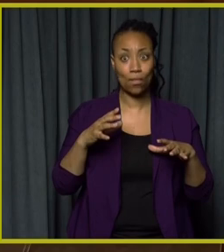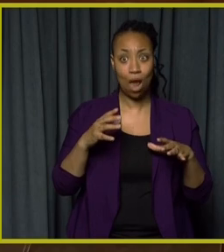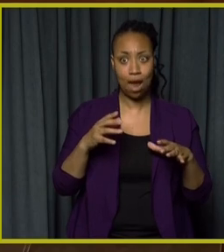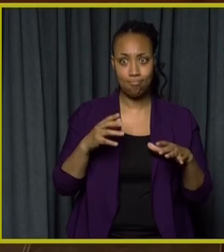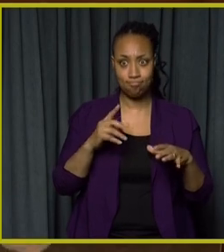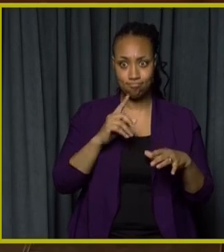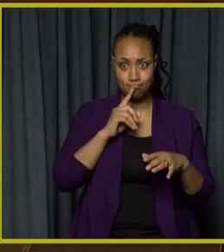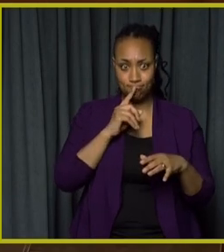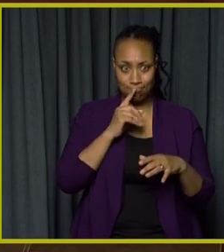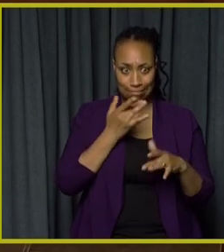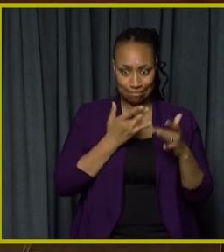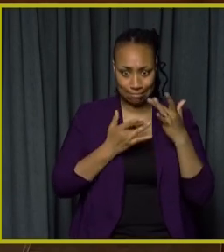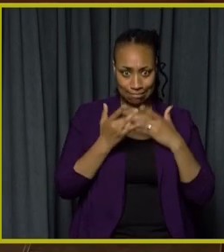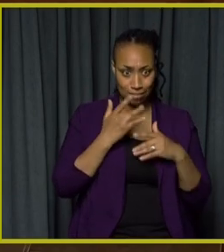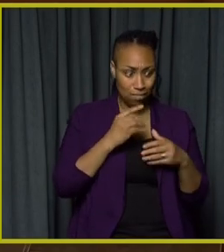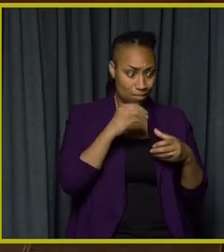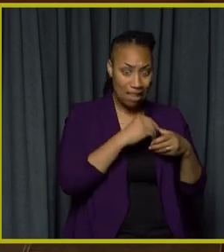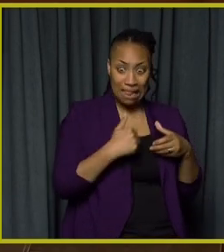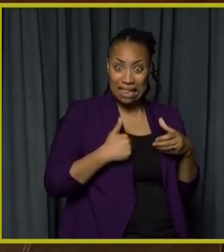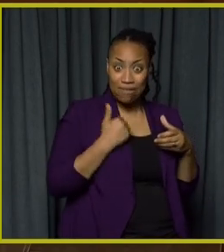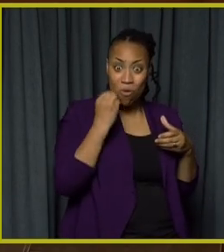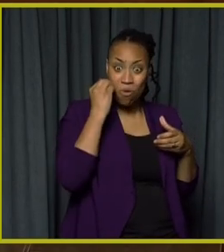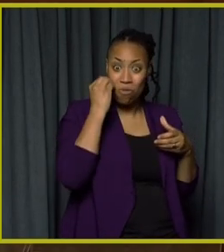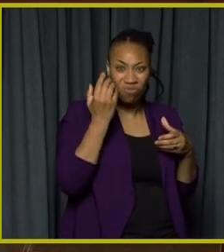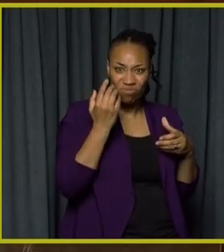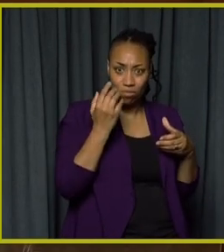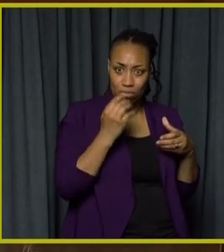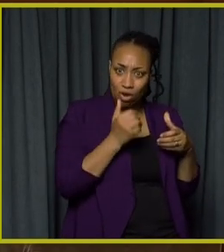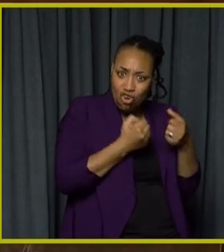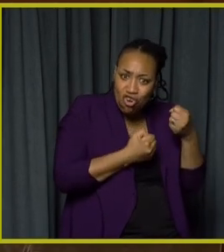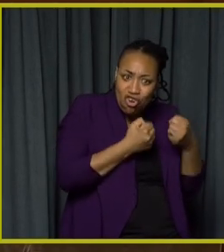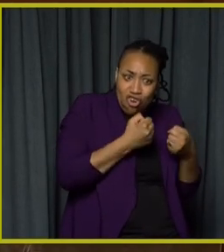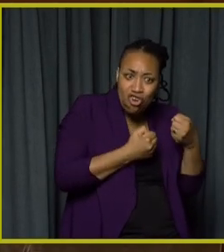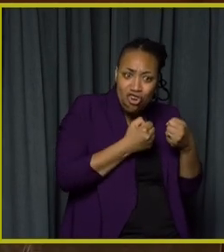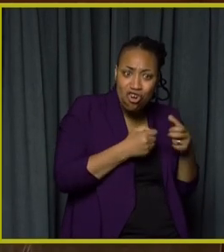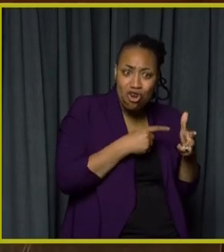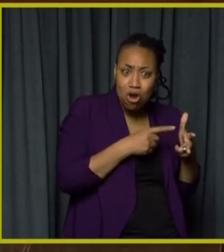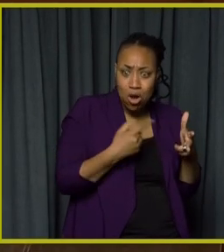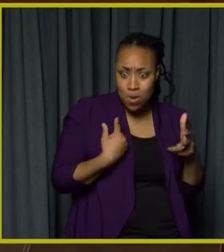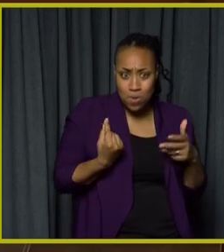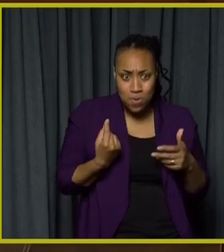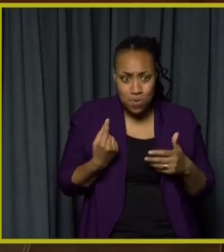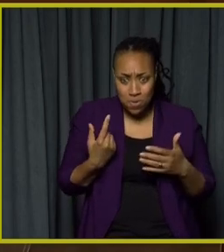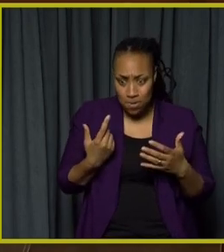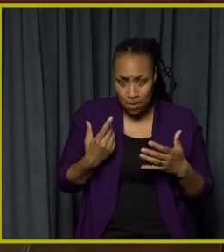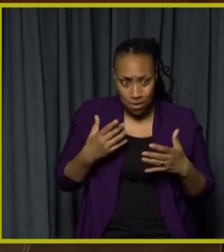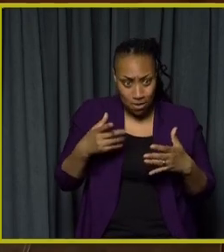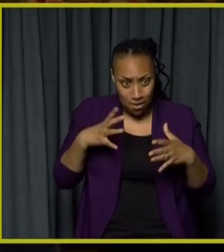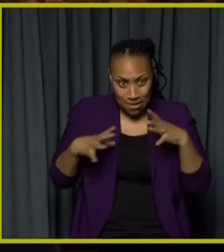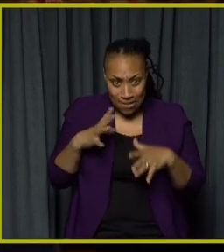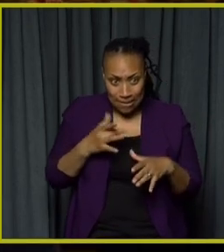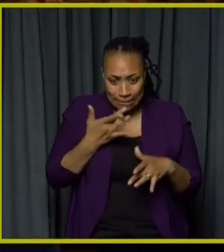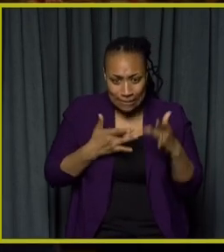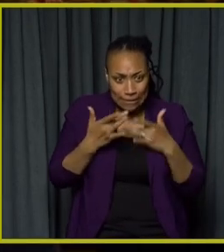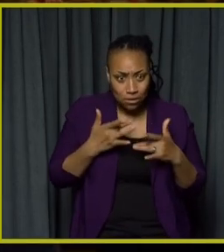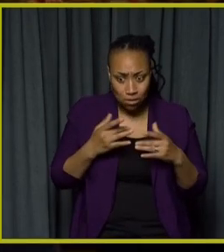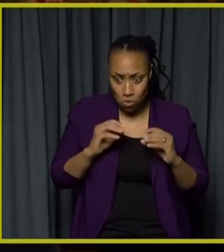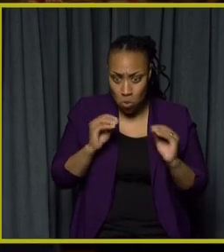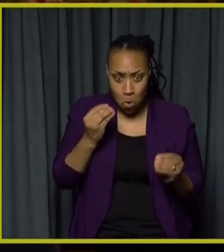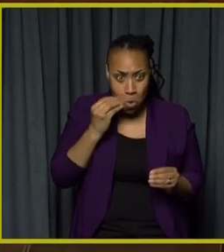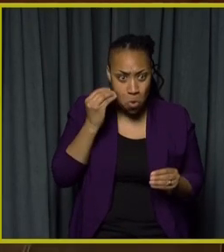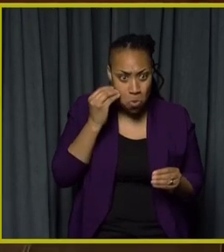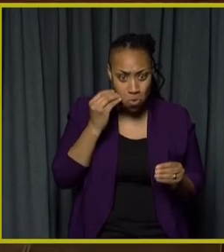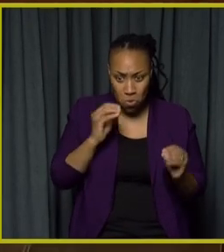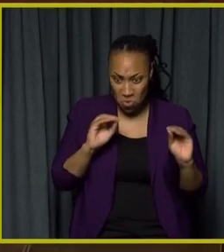temperatures right here in Kansas City, while me and Mo get ready for work in the front seat because we are homeless. Y'all, when